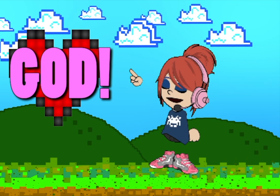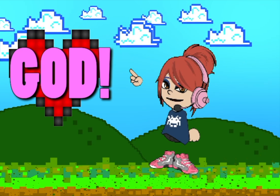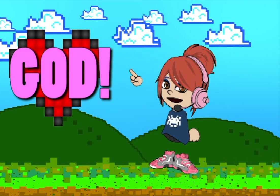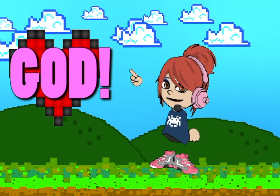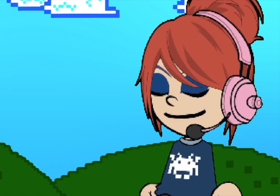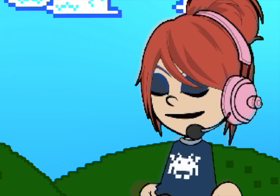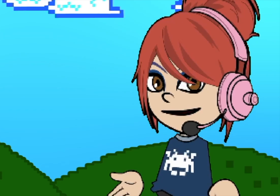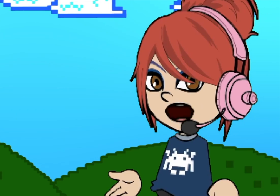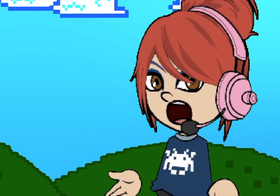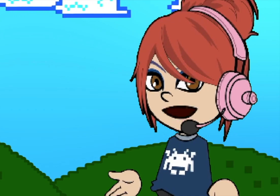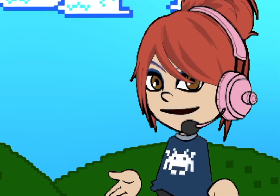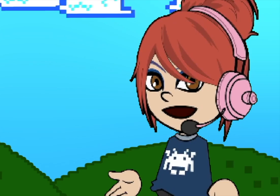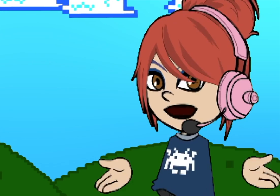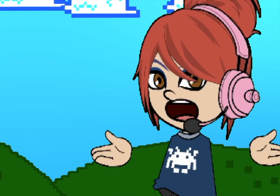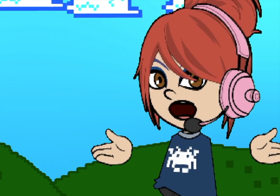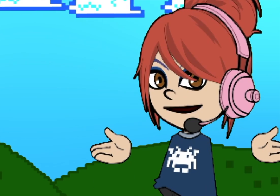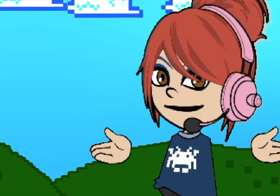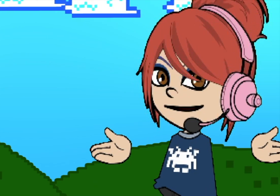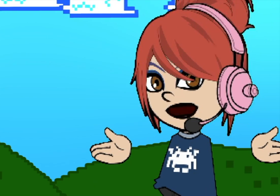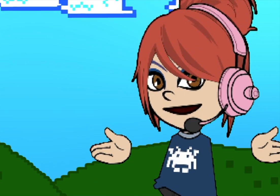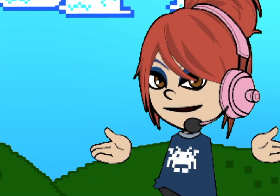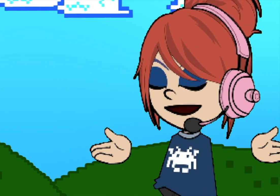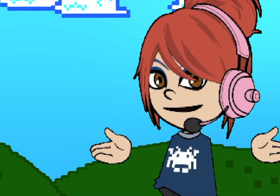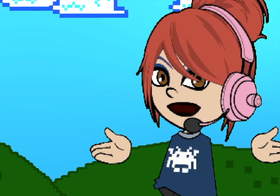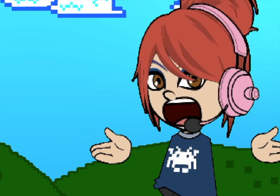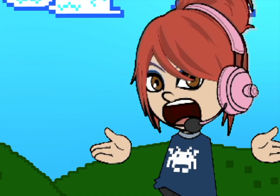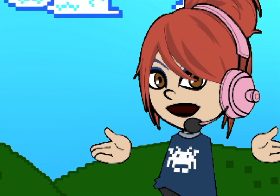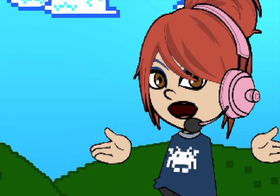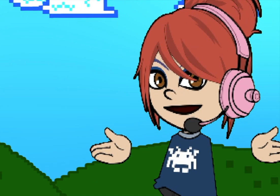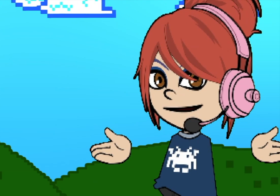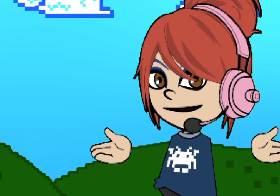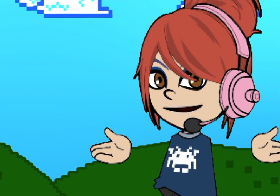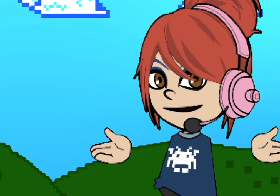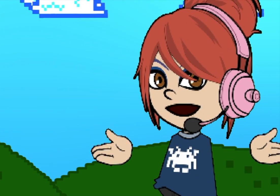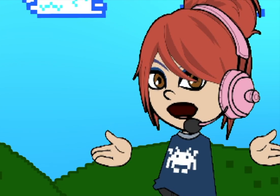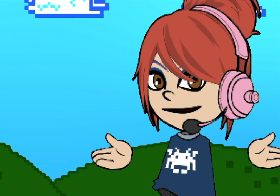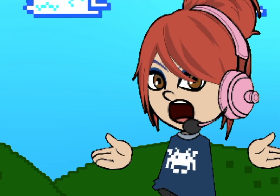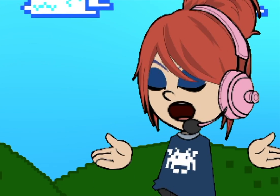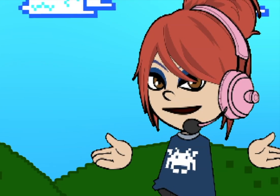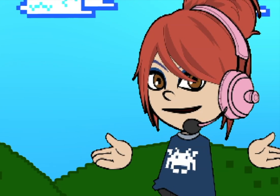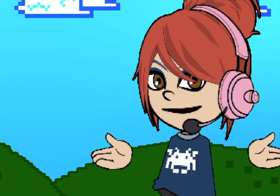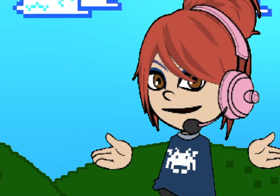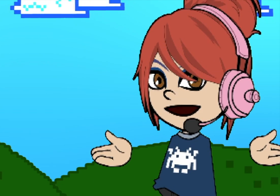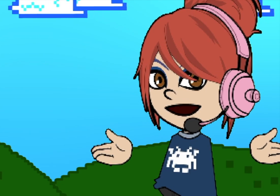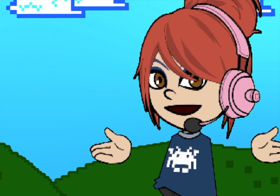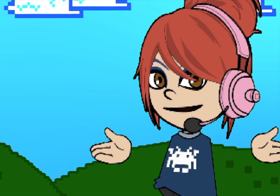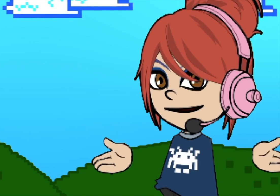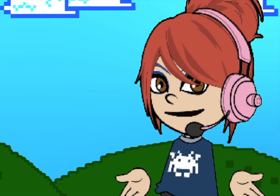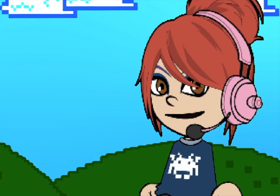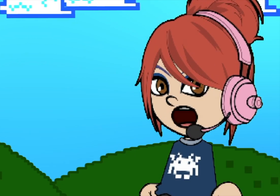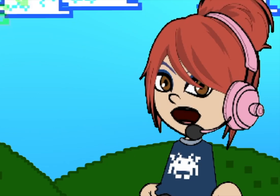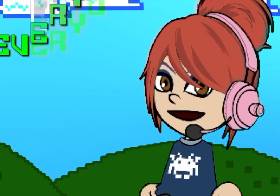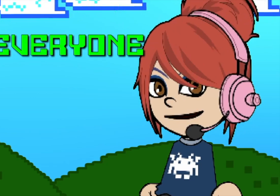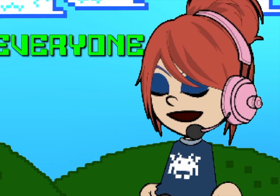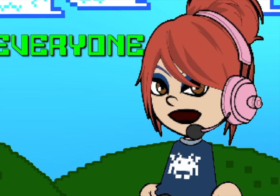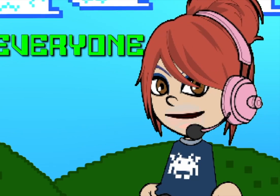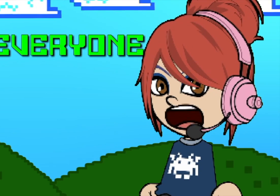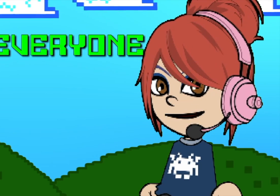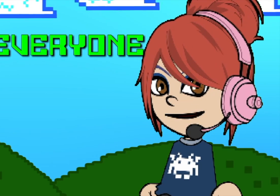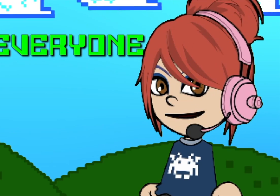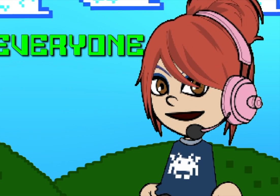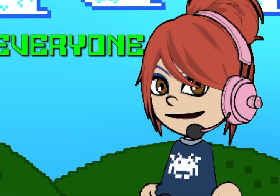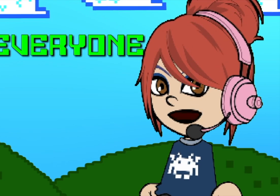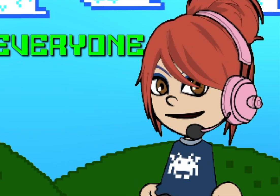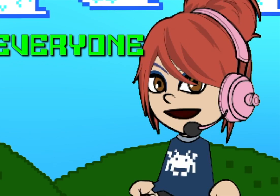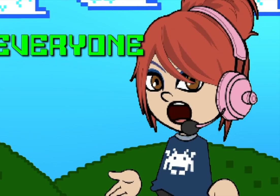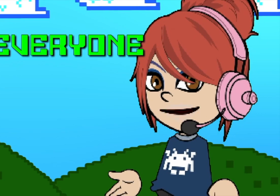same again. Now that you know that, let's get powered up and say the power verse together. Everybody stand up